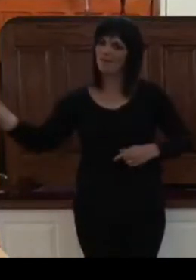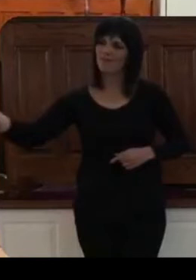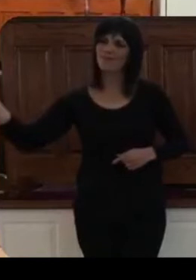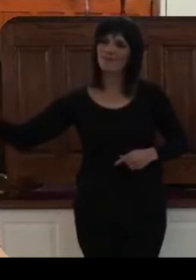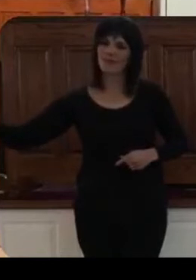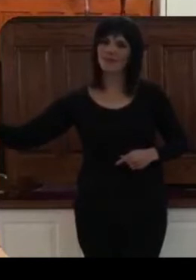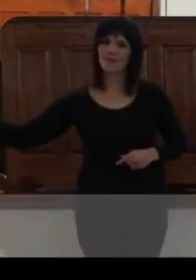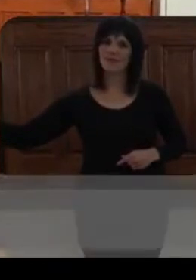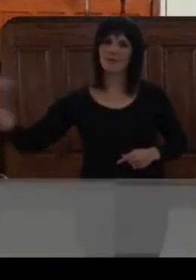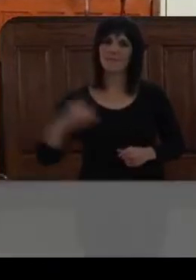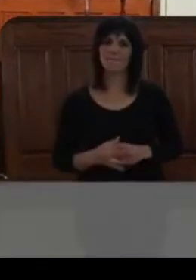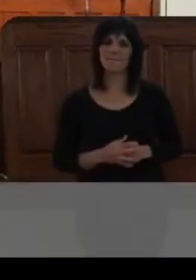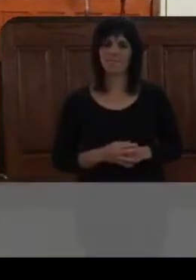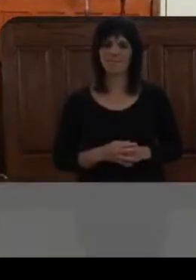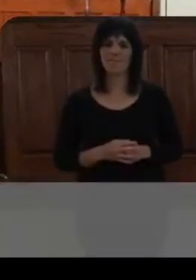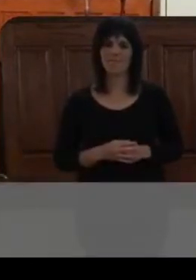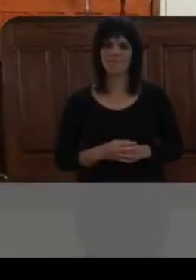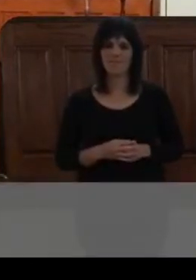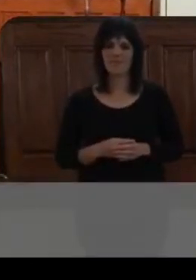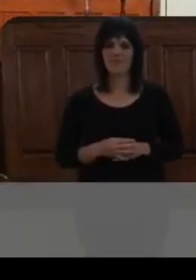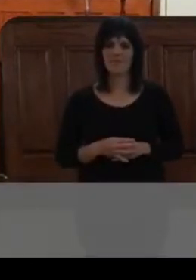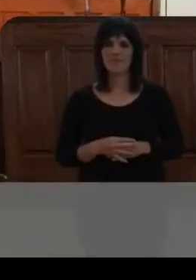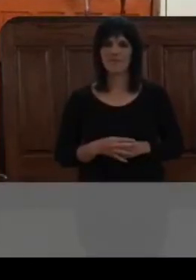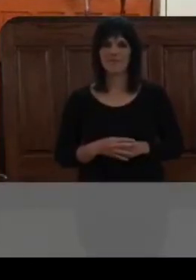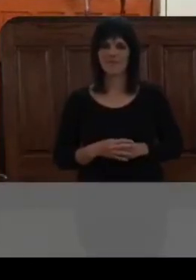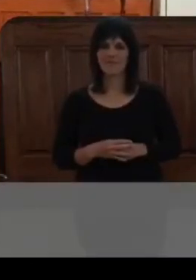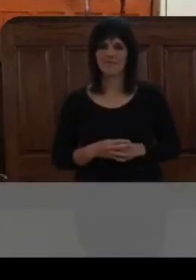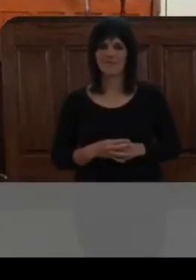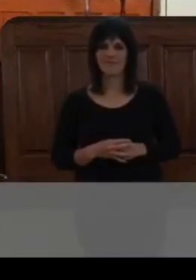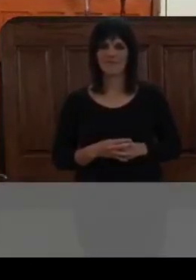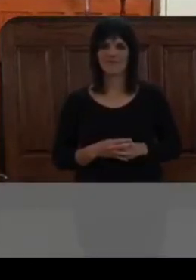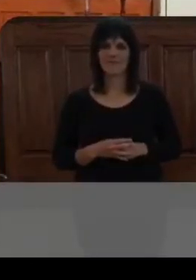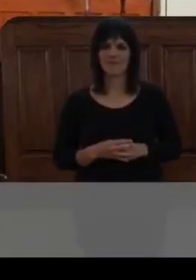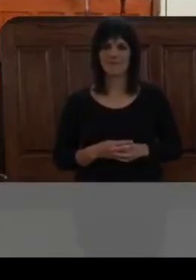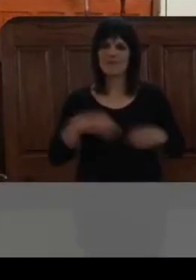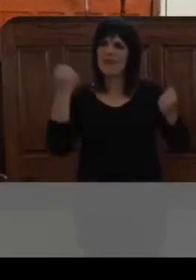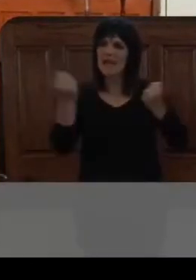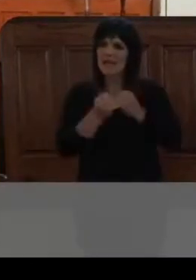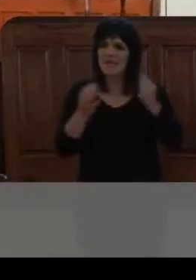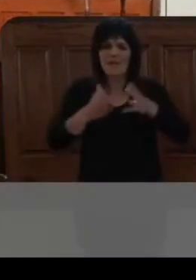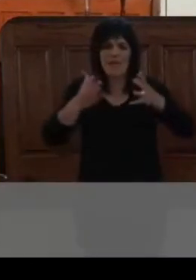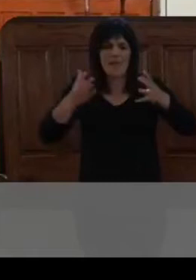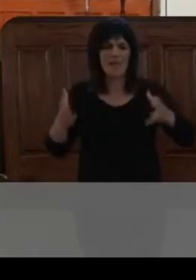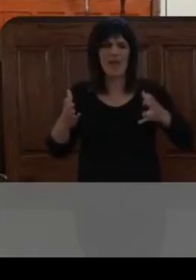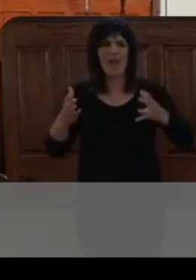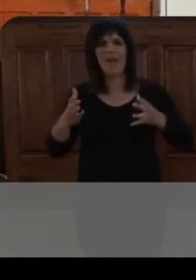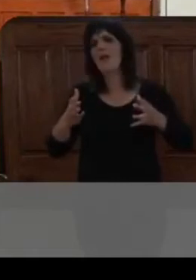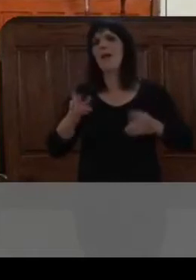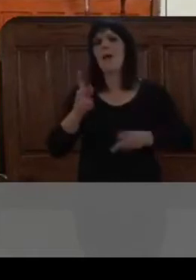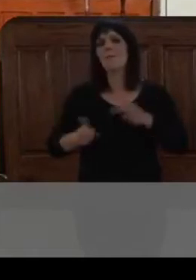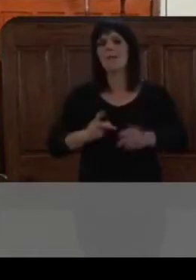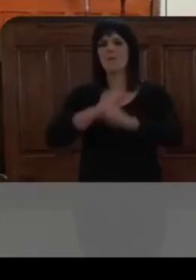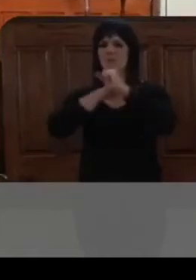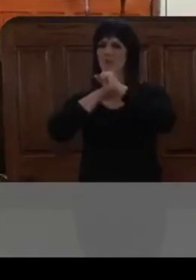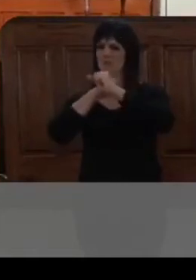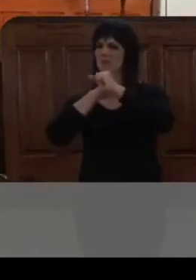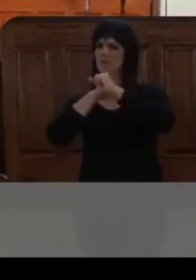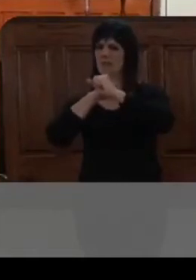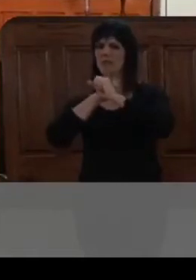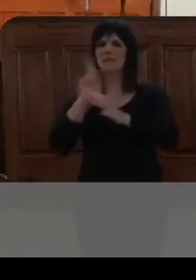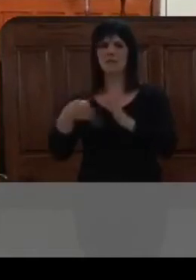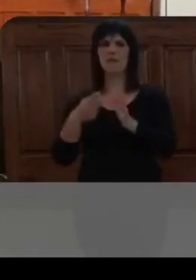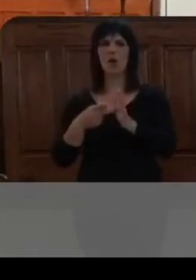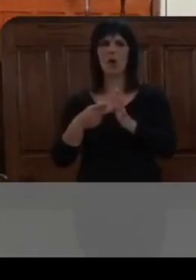little further before we do application. They loved him so much that they protected him. They were shields for Paul and Timothy